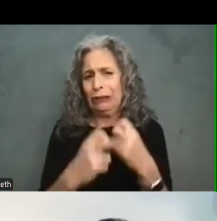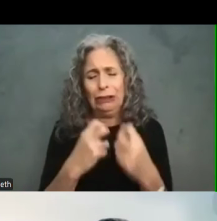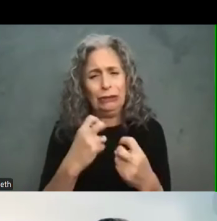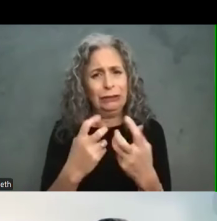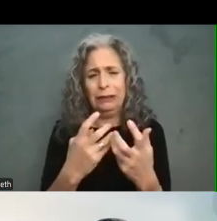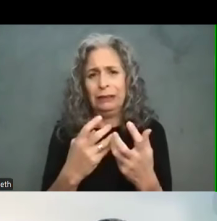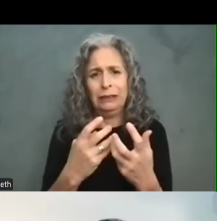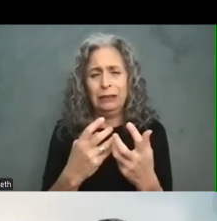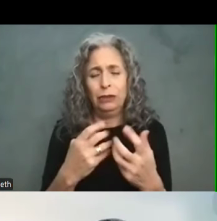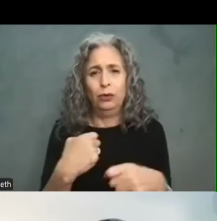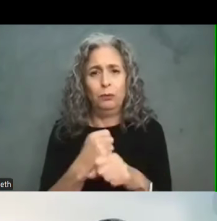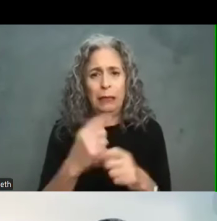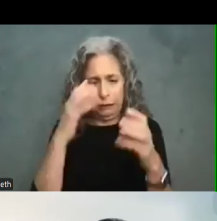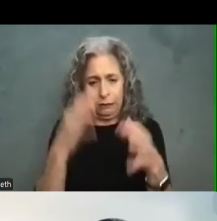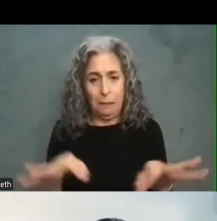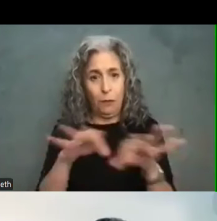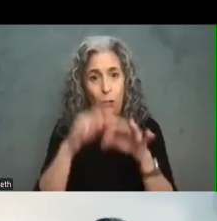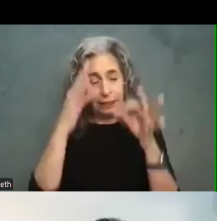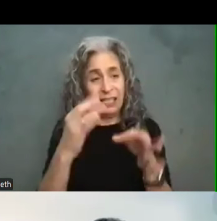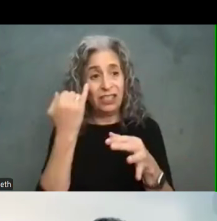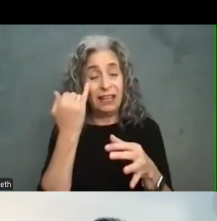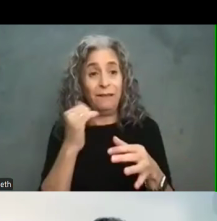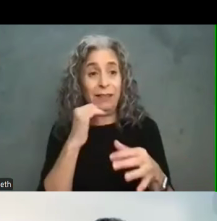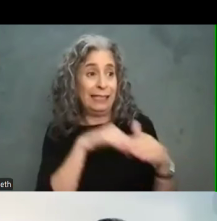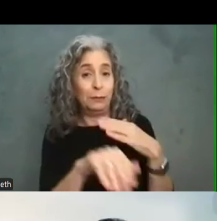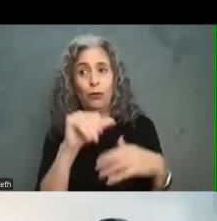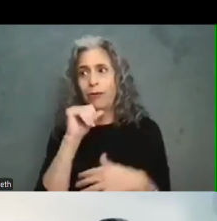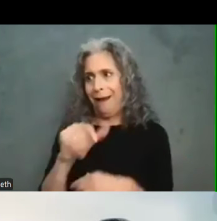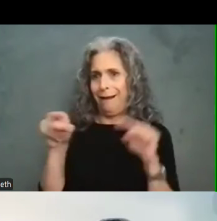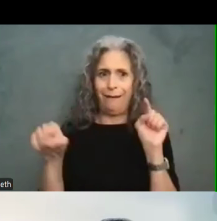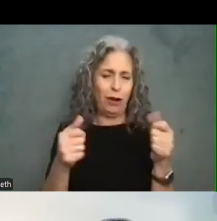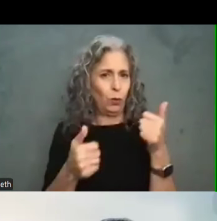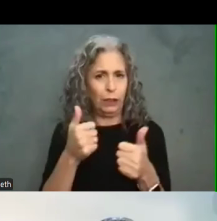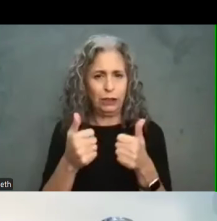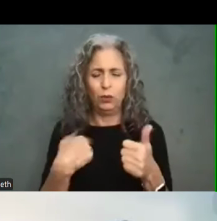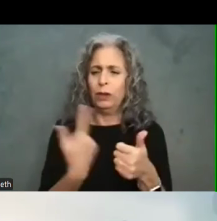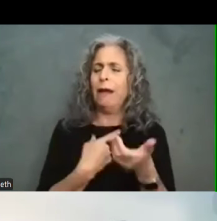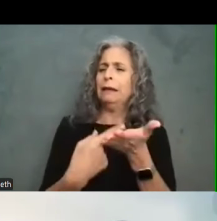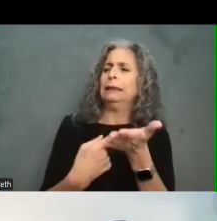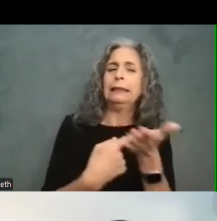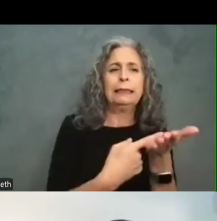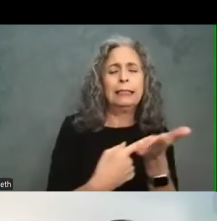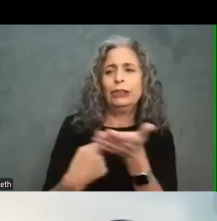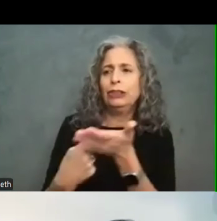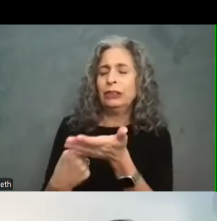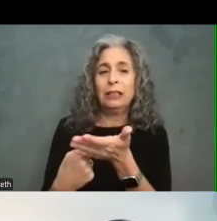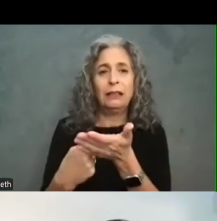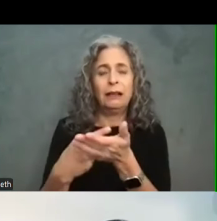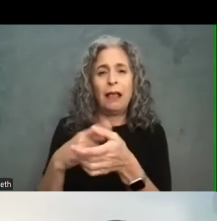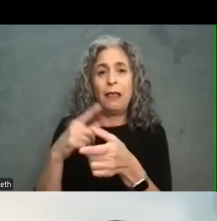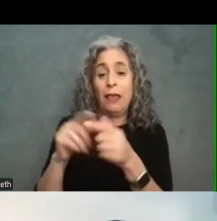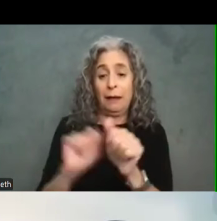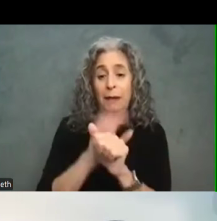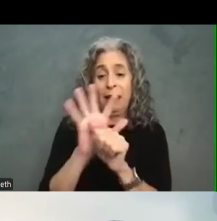purchasing decisions to know whether things are accessible or not. And so we had these discussions, and then when we came out of the